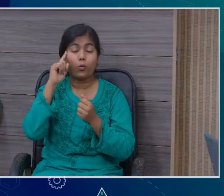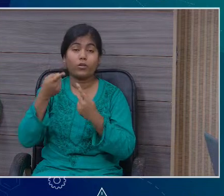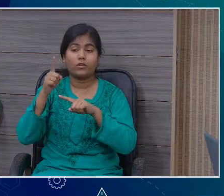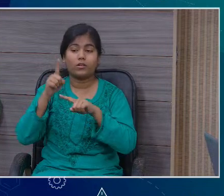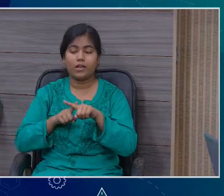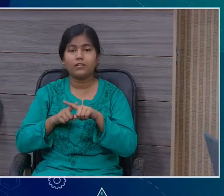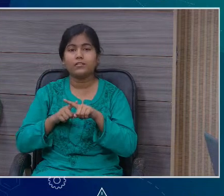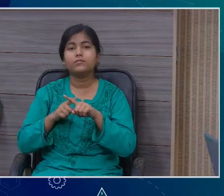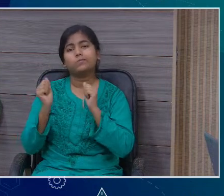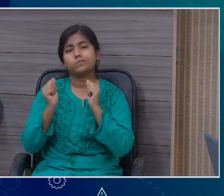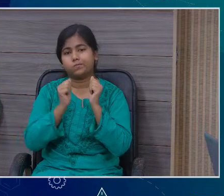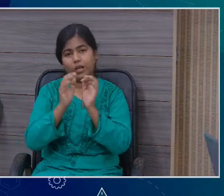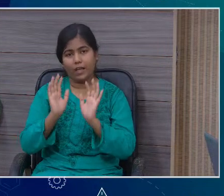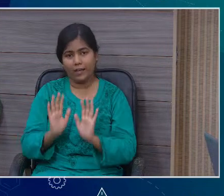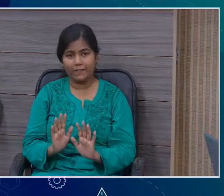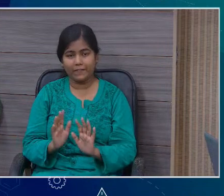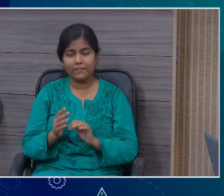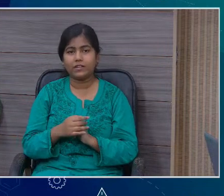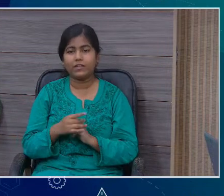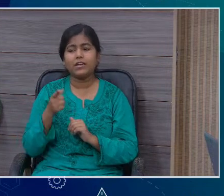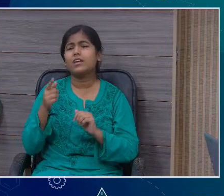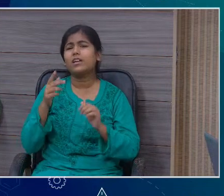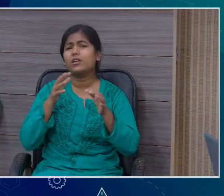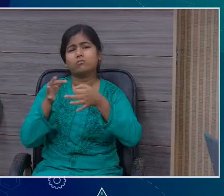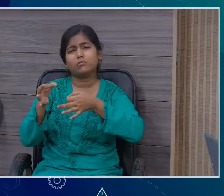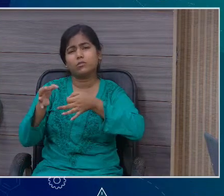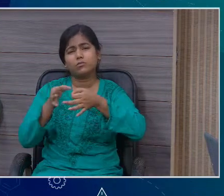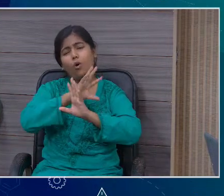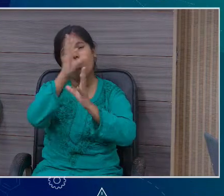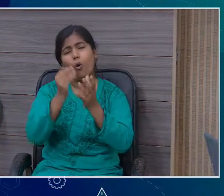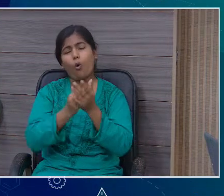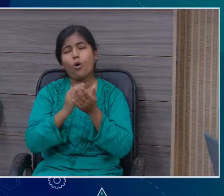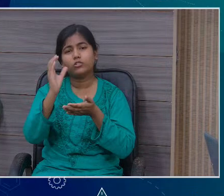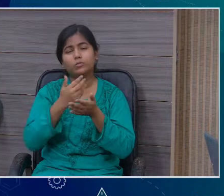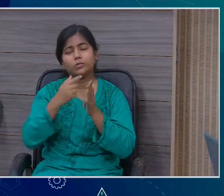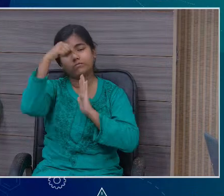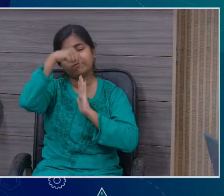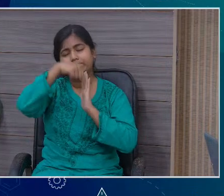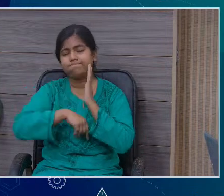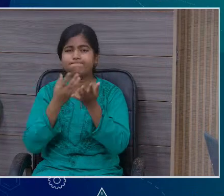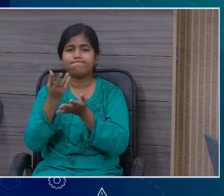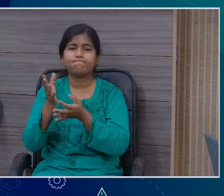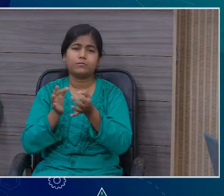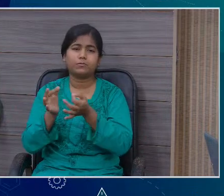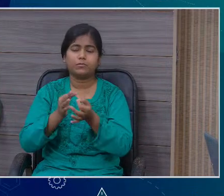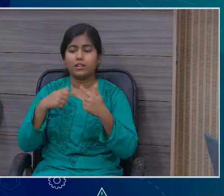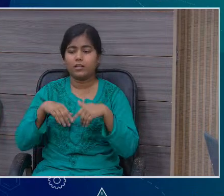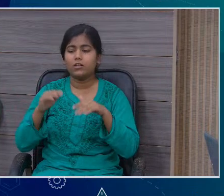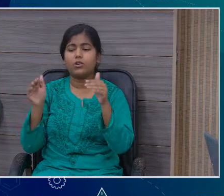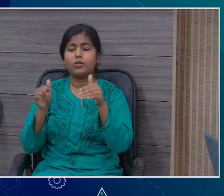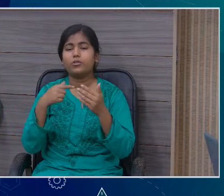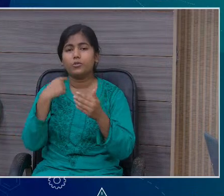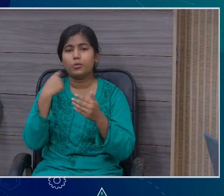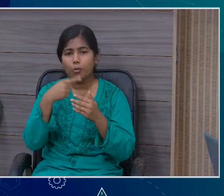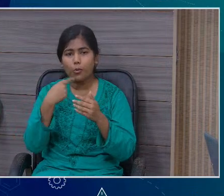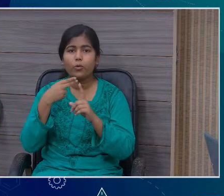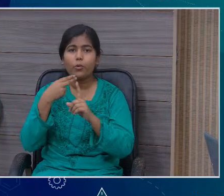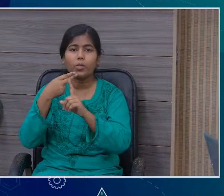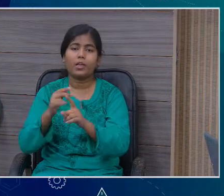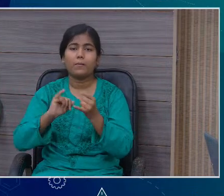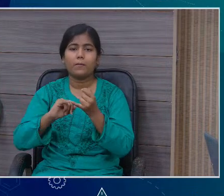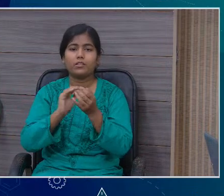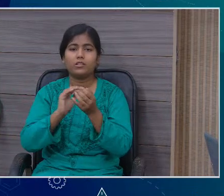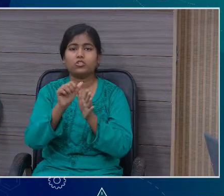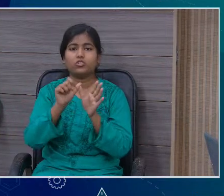our studio. He'll be explaining you the entire chapter in detail. So let me introduce you to him. He is Mr. Sharv